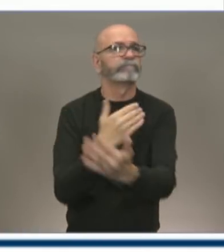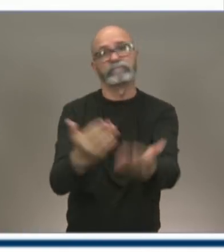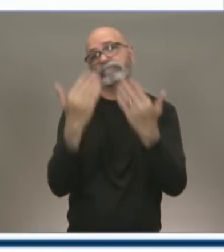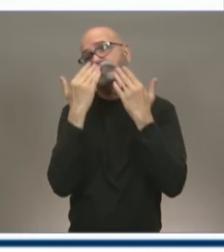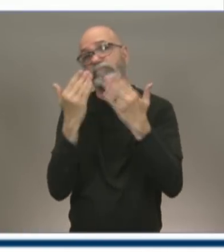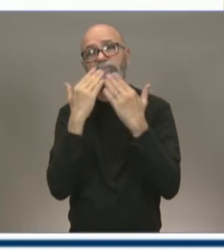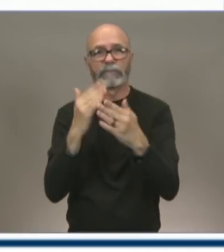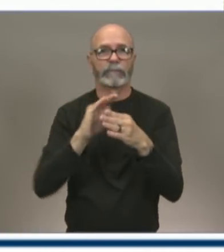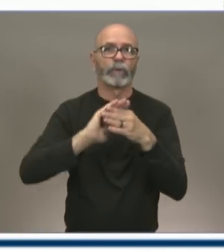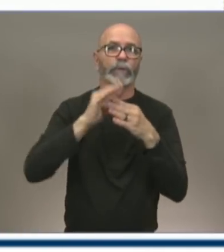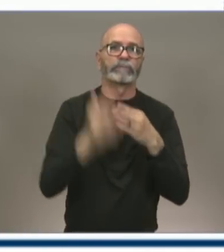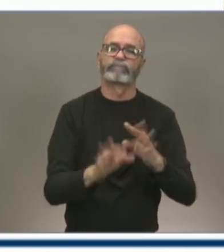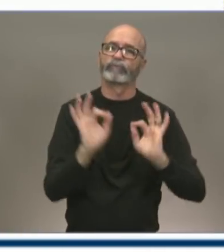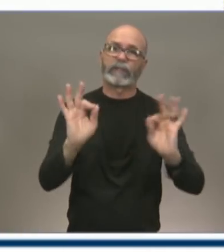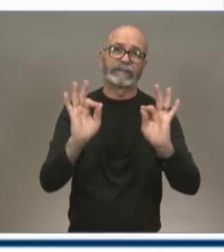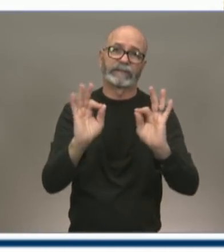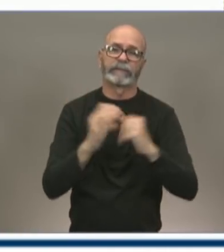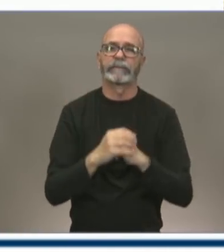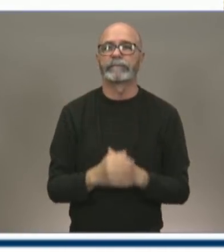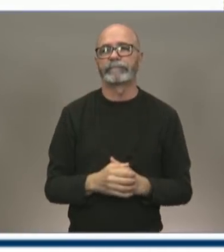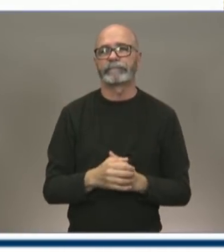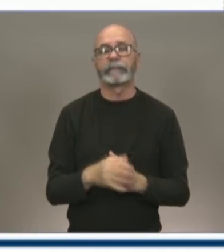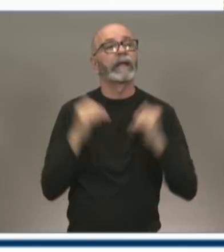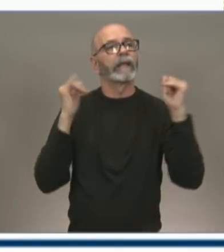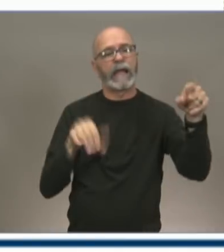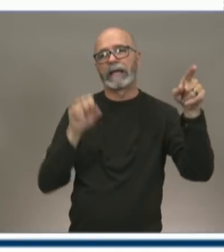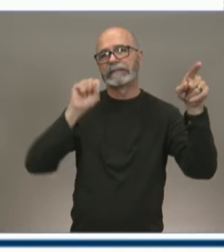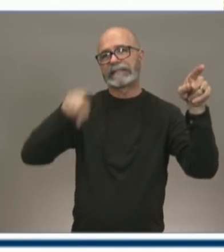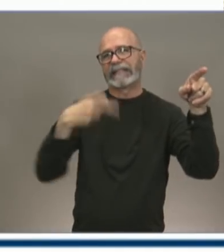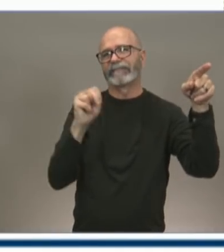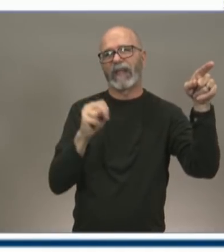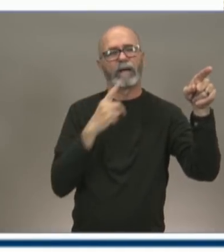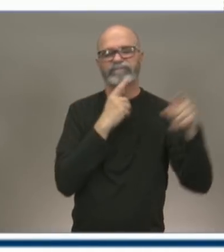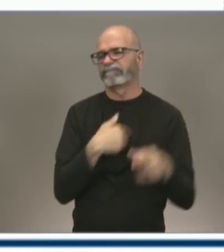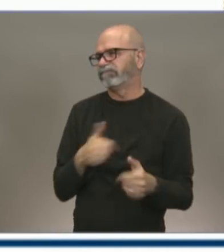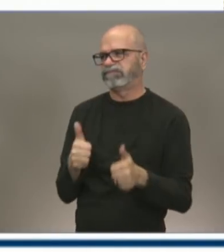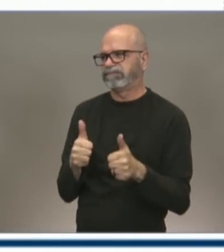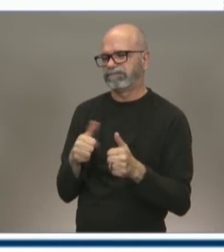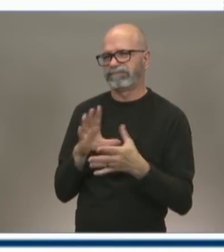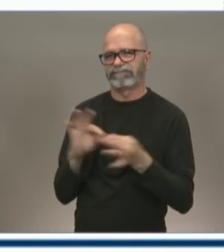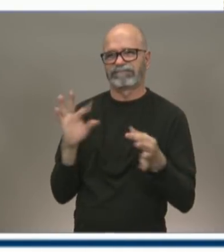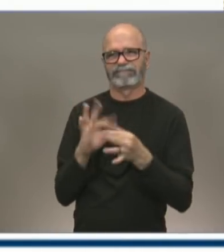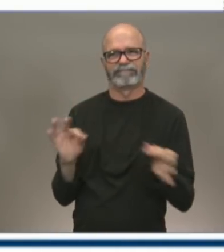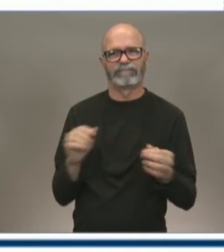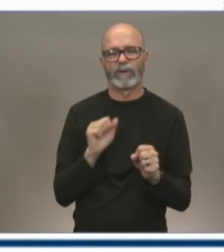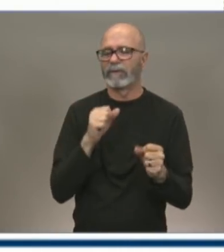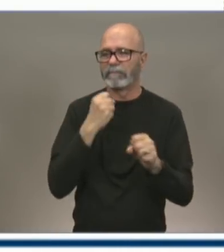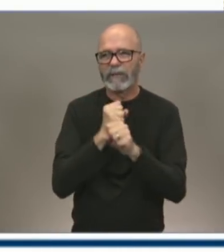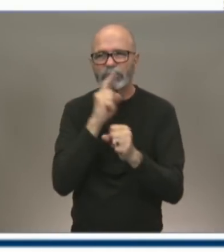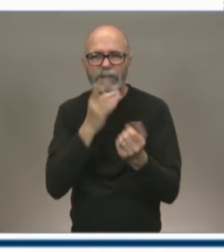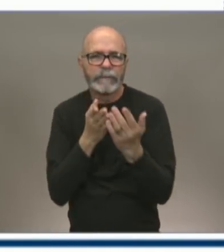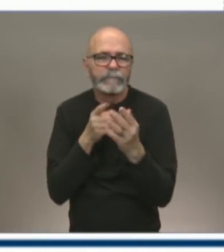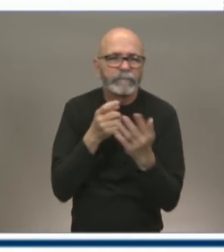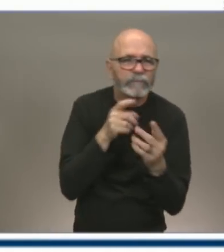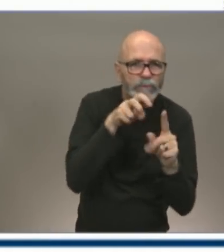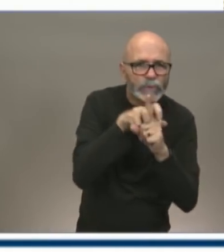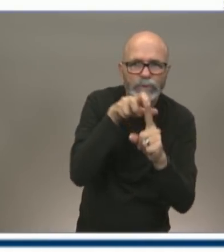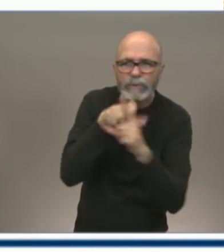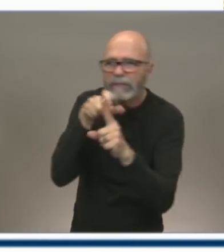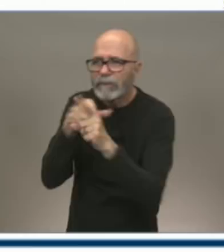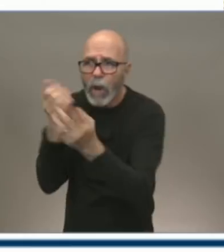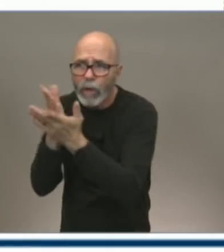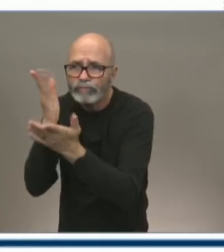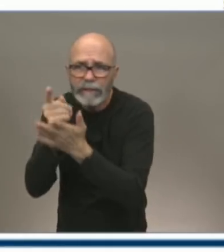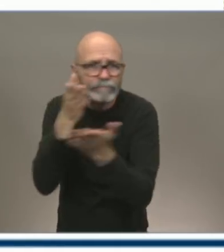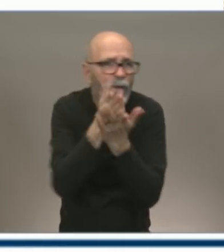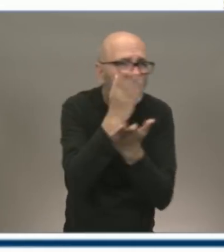Premier. That's great, Dr. Strang. It's a great message to continue to check in with individuals. That writing letter campaign is great, and I want to give a shout